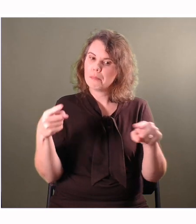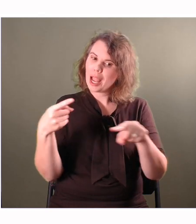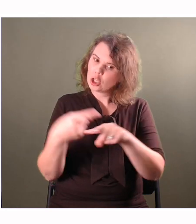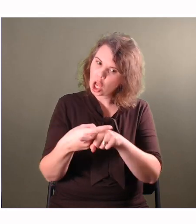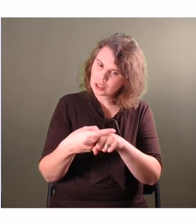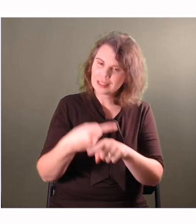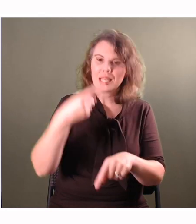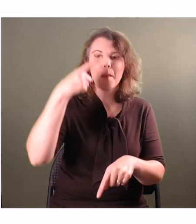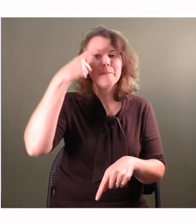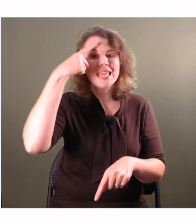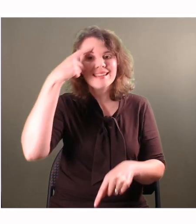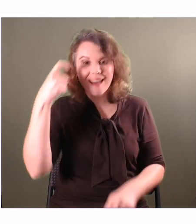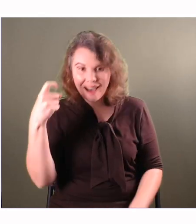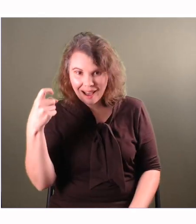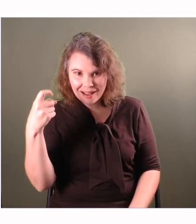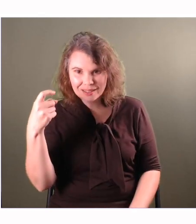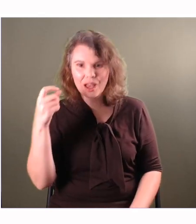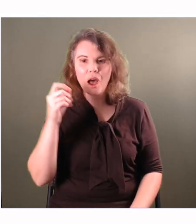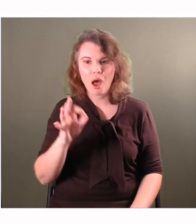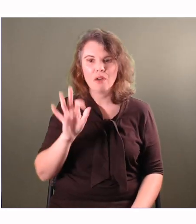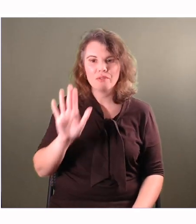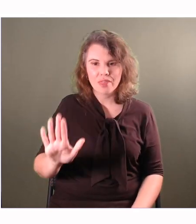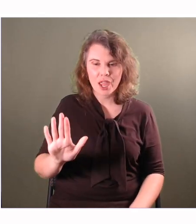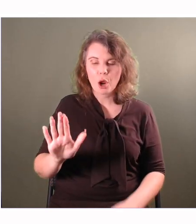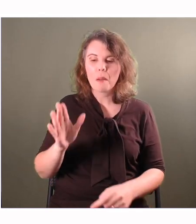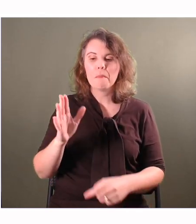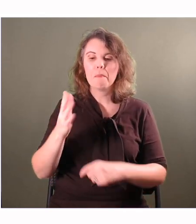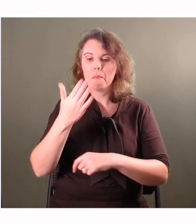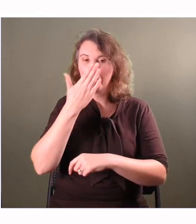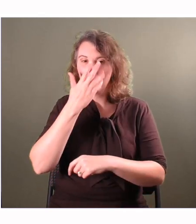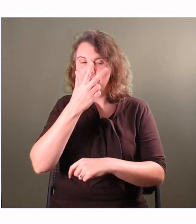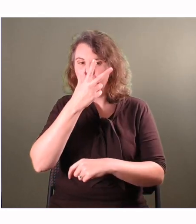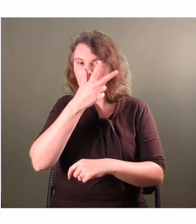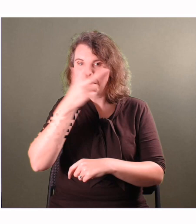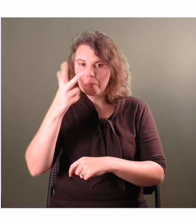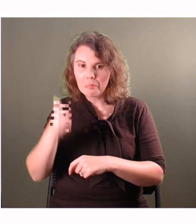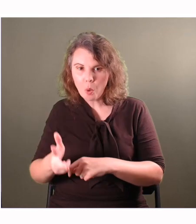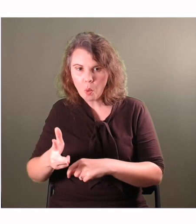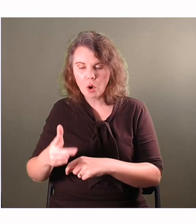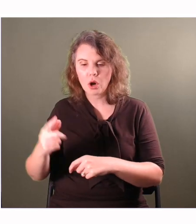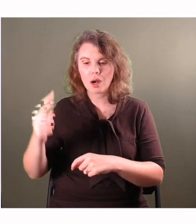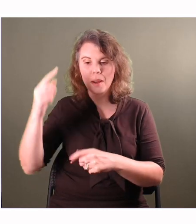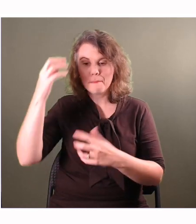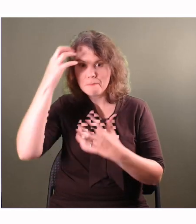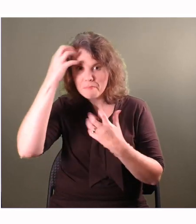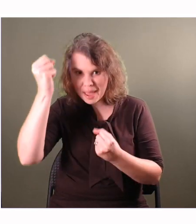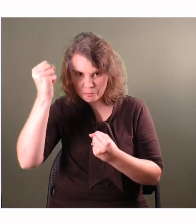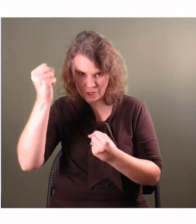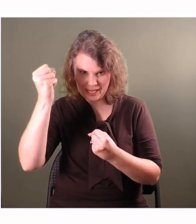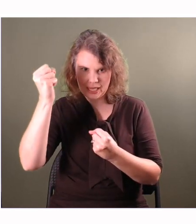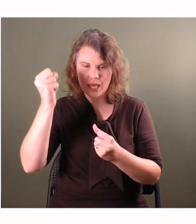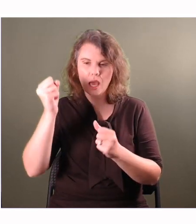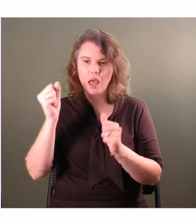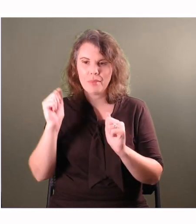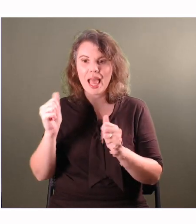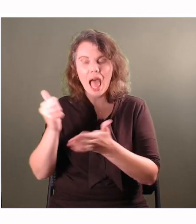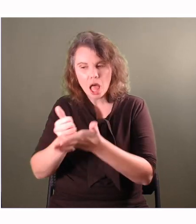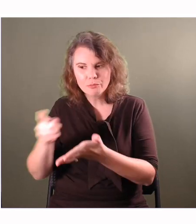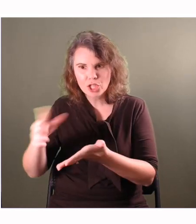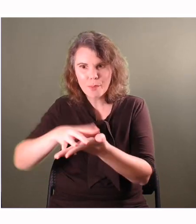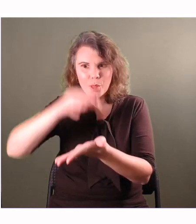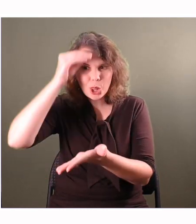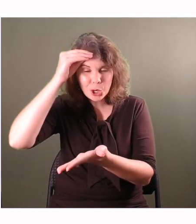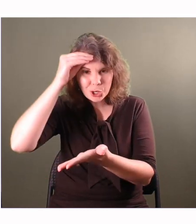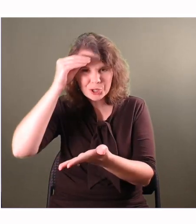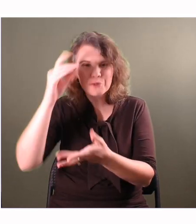paradoxically because of their poor processing and memory abilities. It helps them learn linguistic